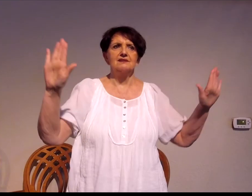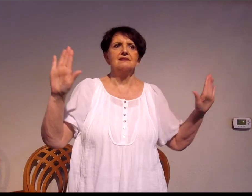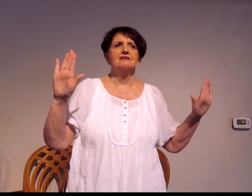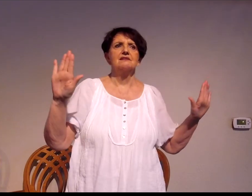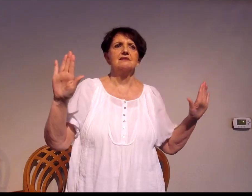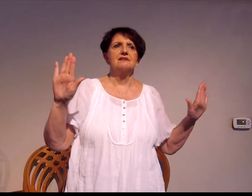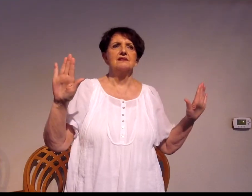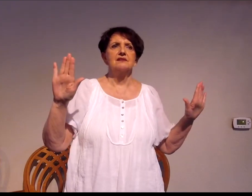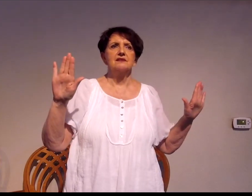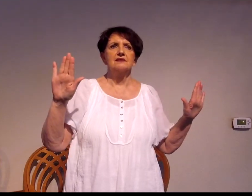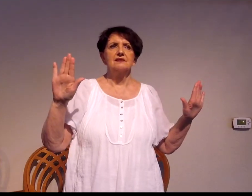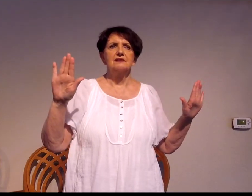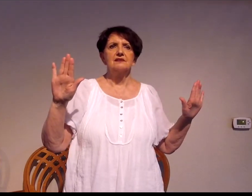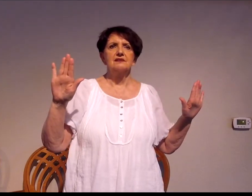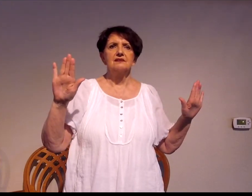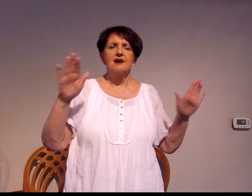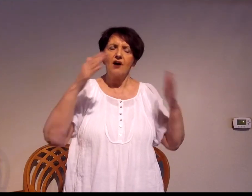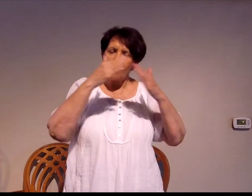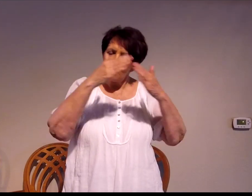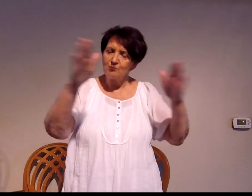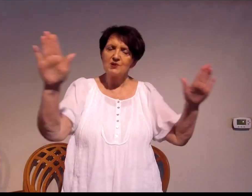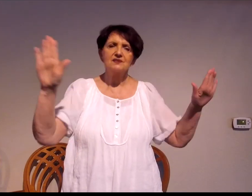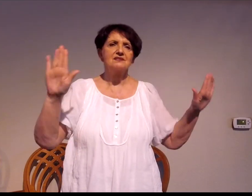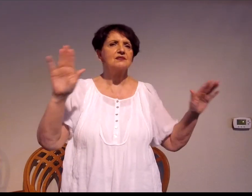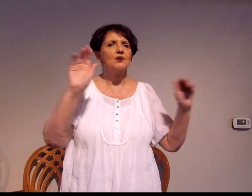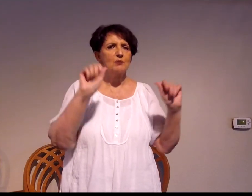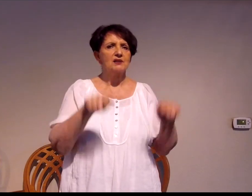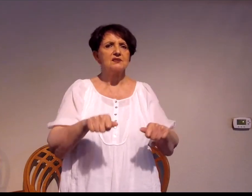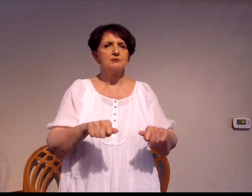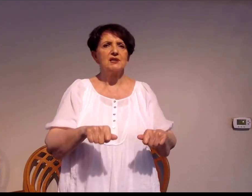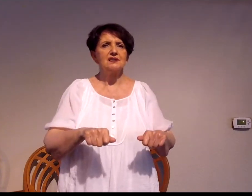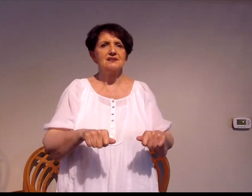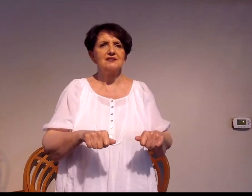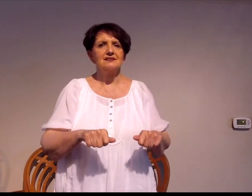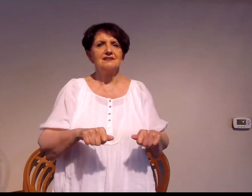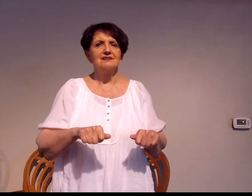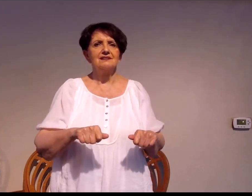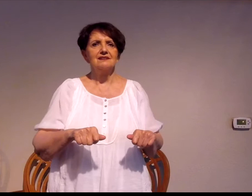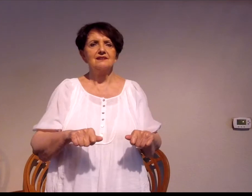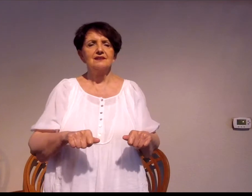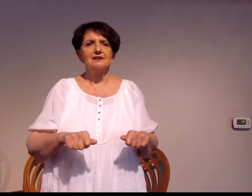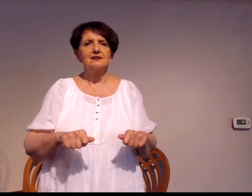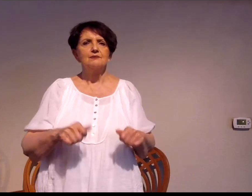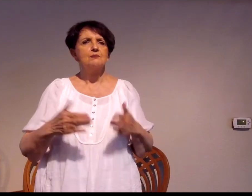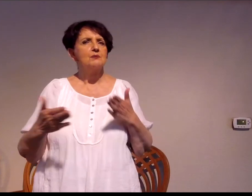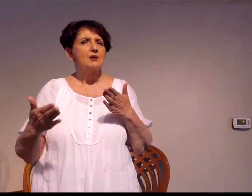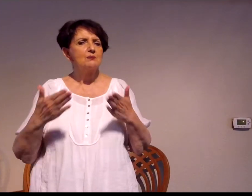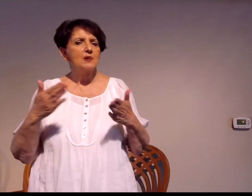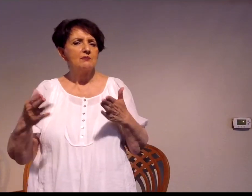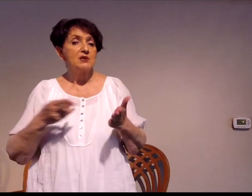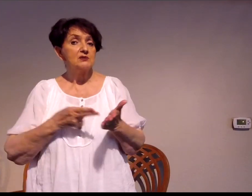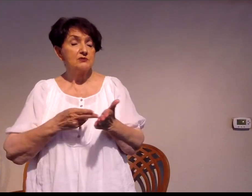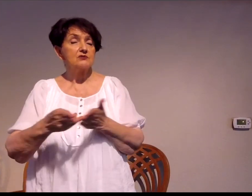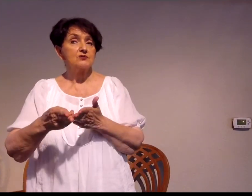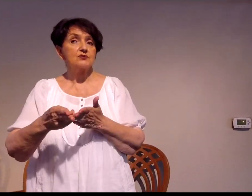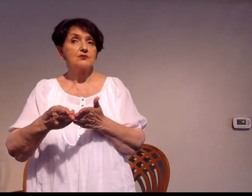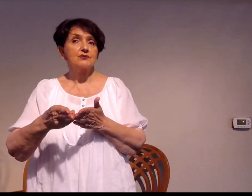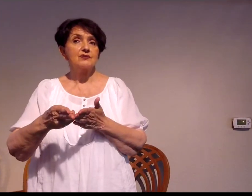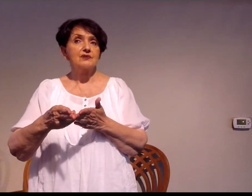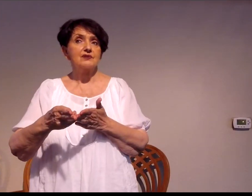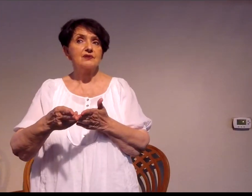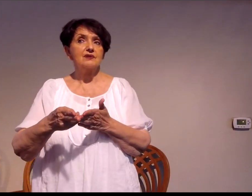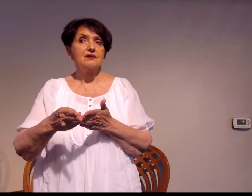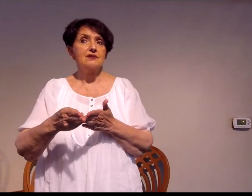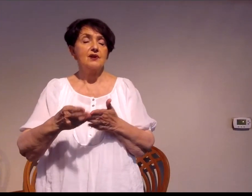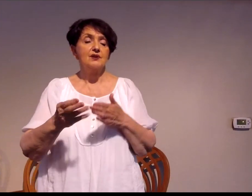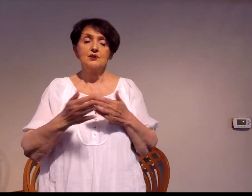absolutely open to the possibility and open perhaps to the truth. The truth is, no